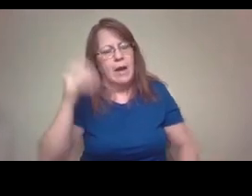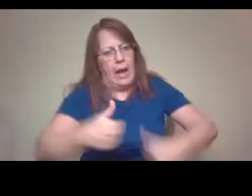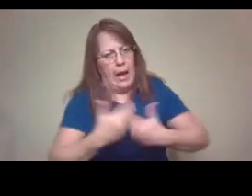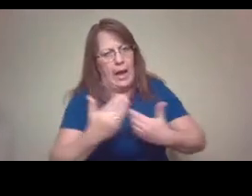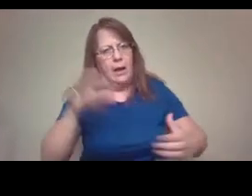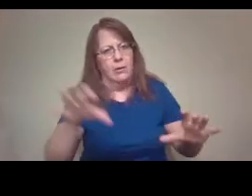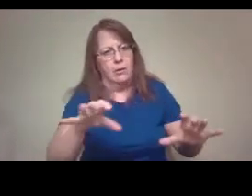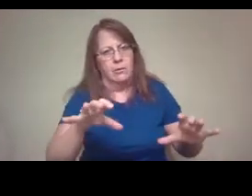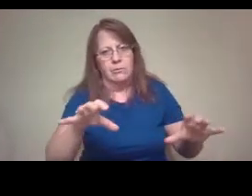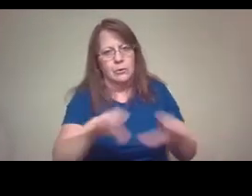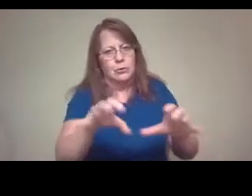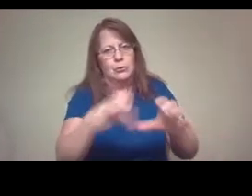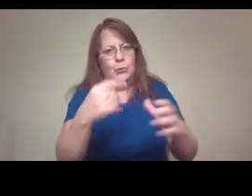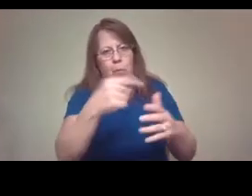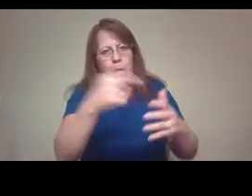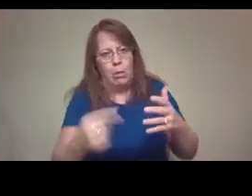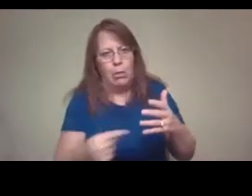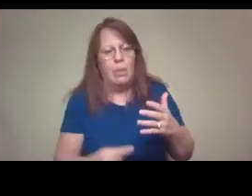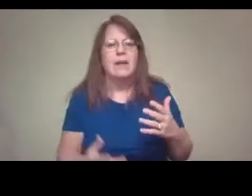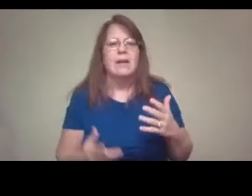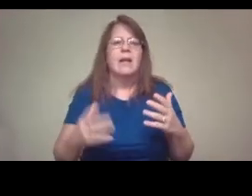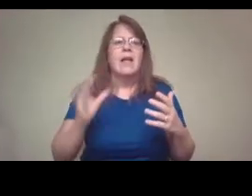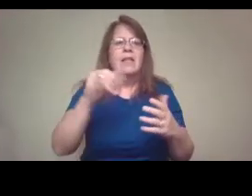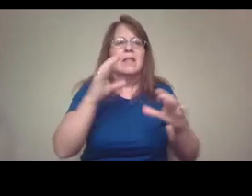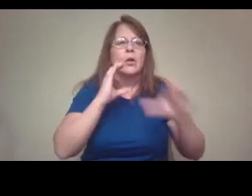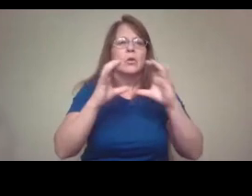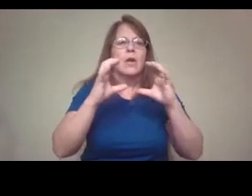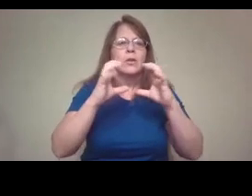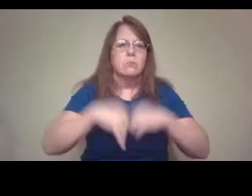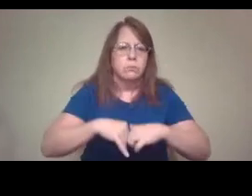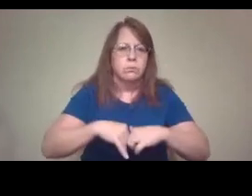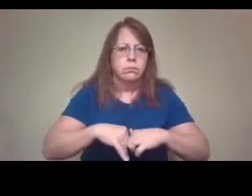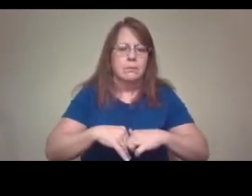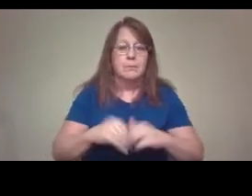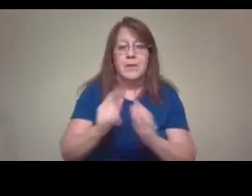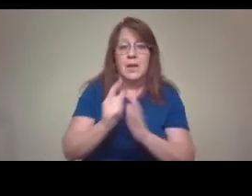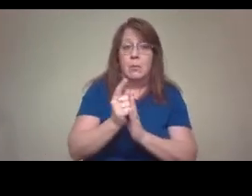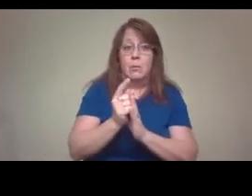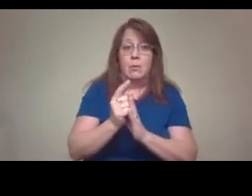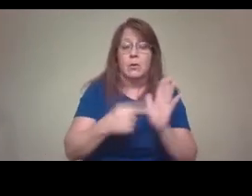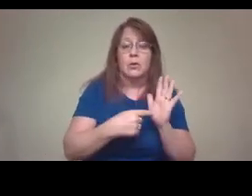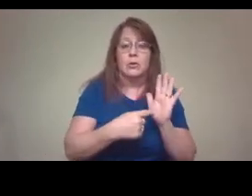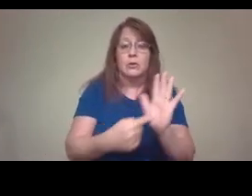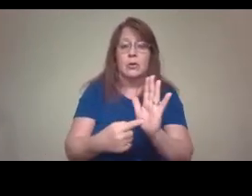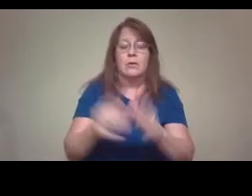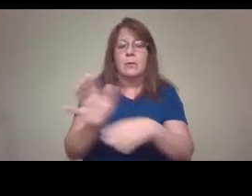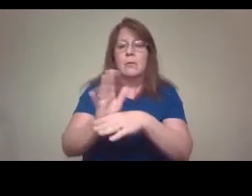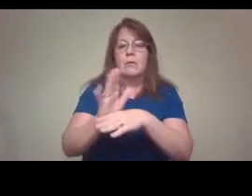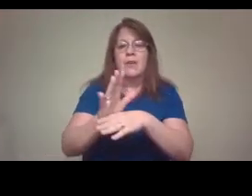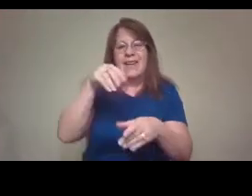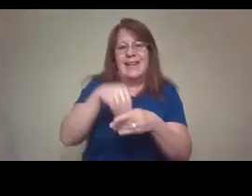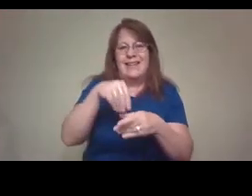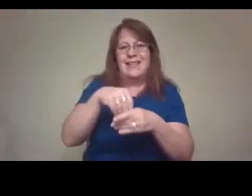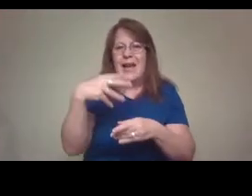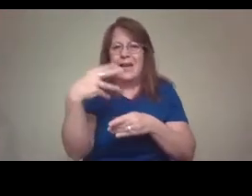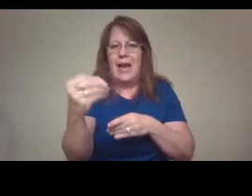is, which can shut down that communication. So in a moment, we're going to show you a video clip from the movie Inside Out, which